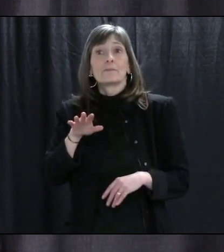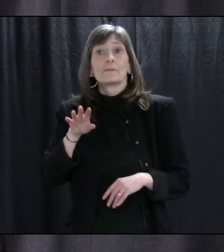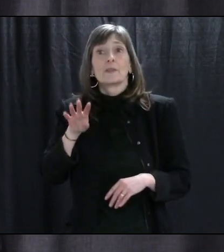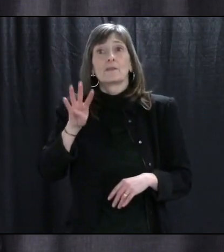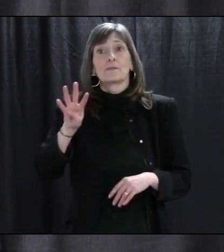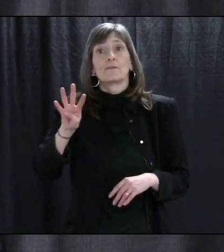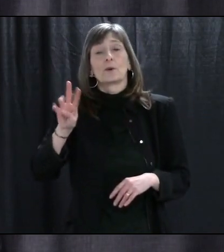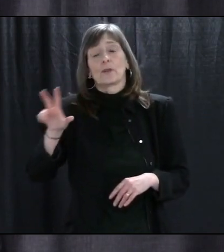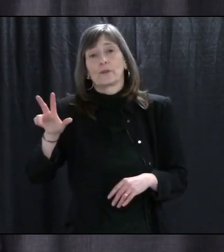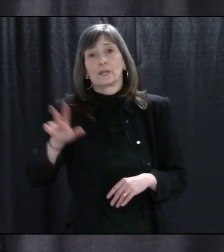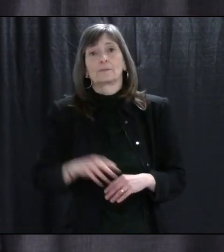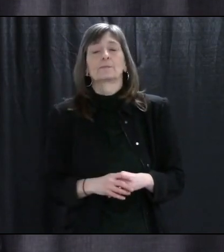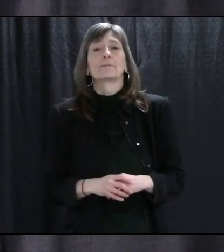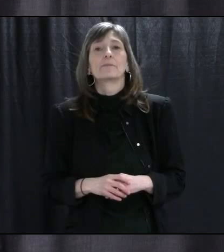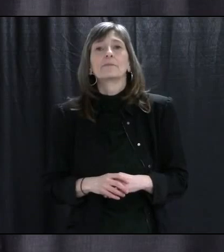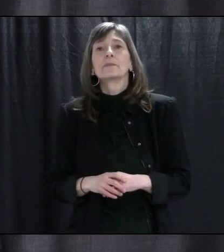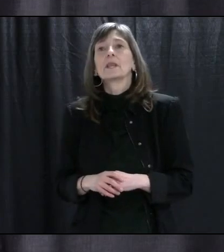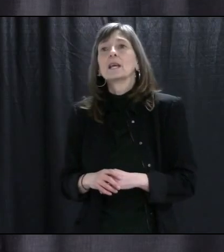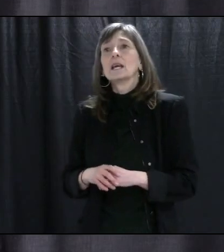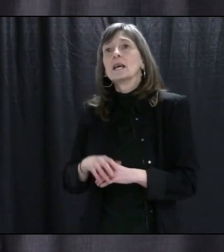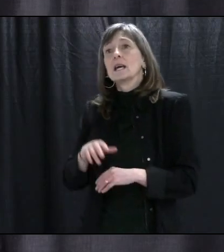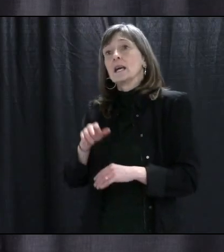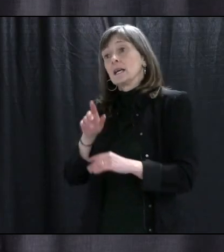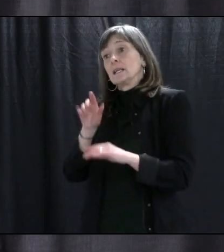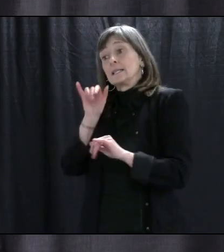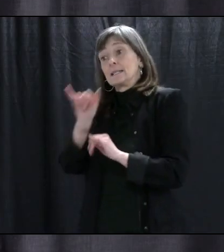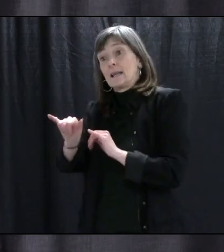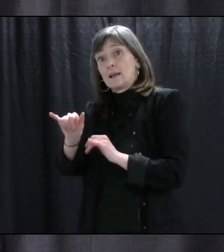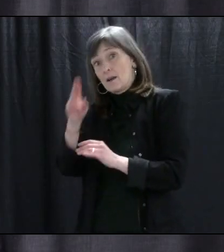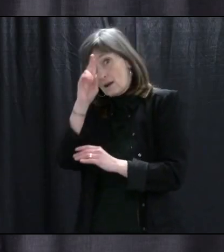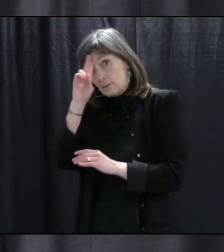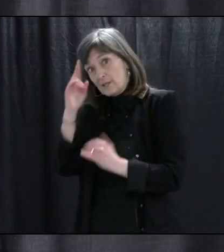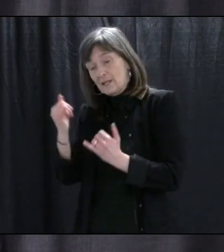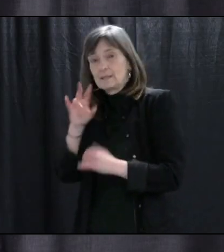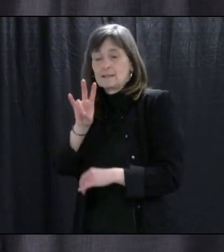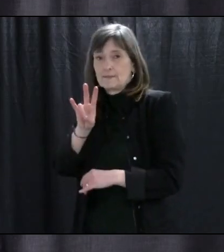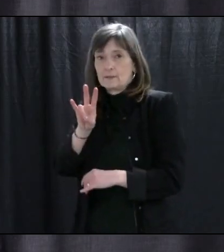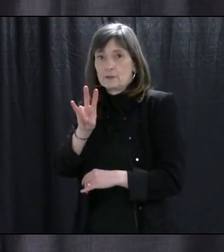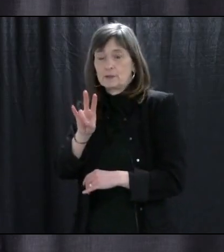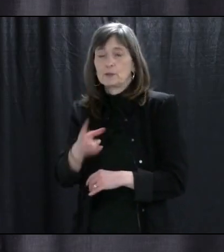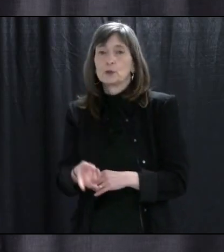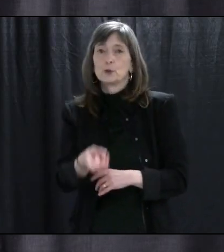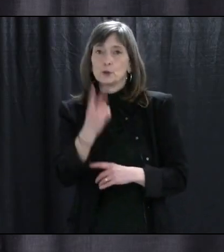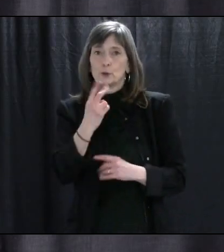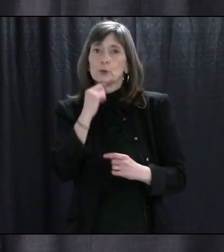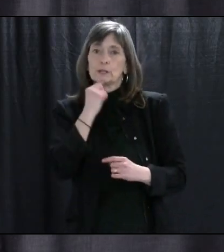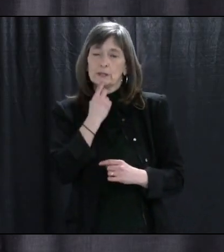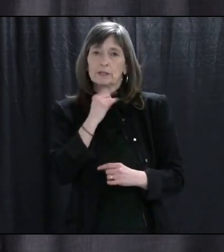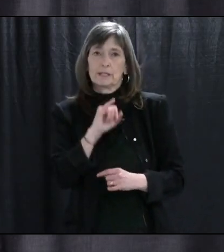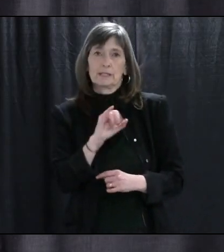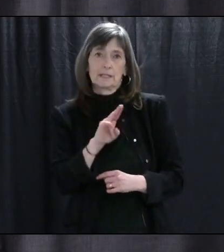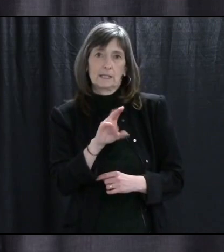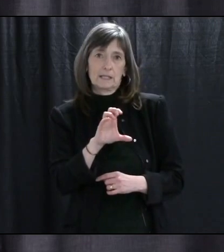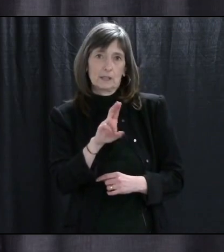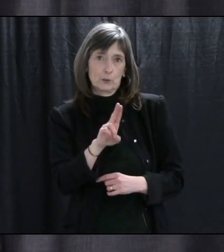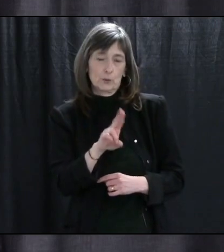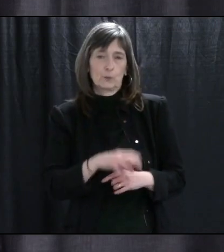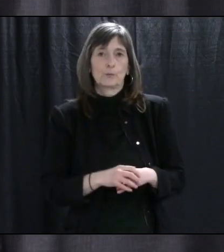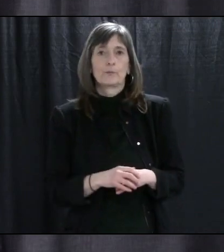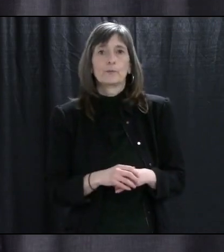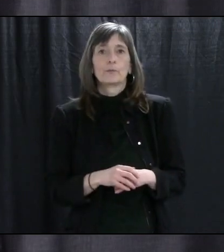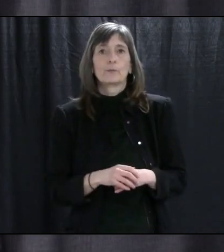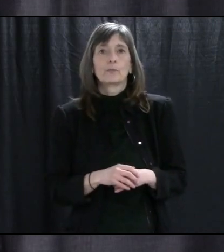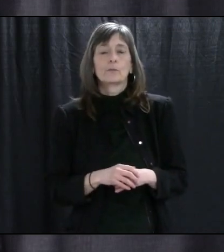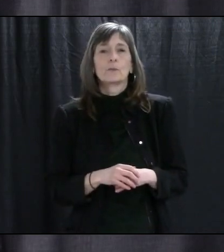7 people are in hospital due to the virus. Of these patients, 2 are in intensive care. 49 people